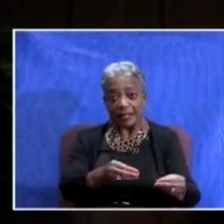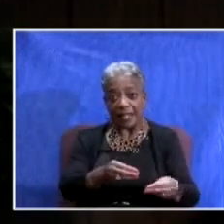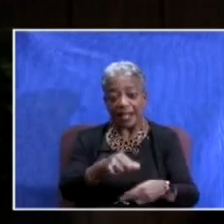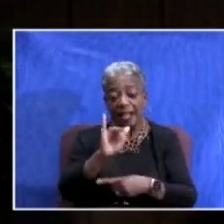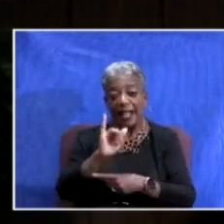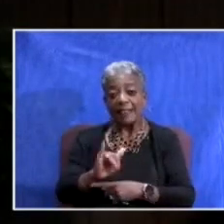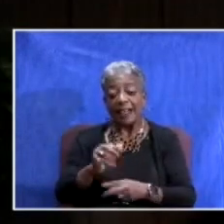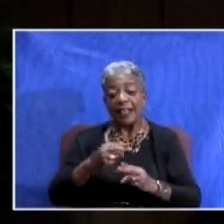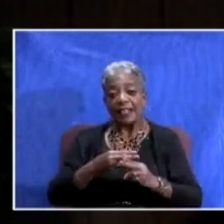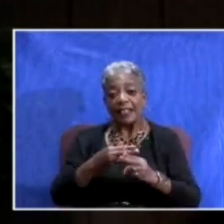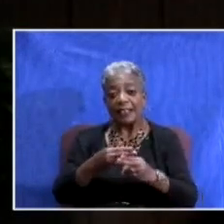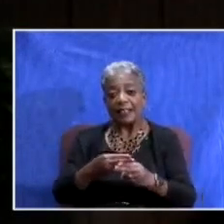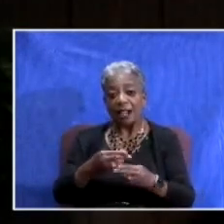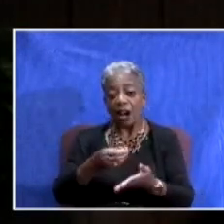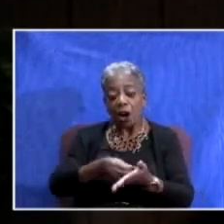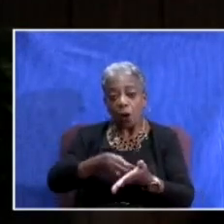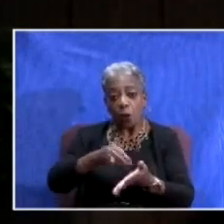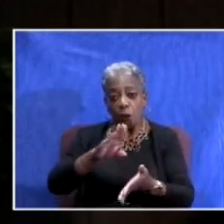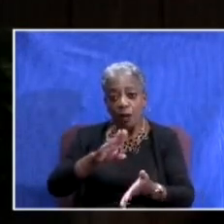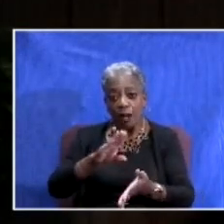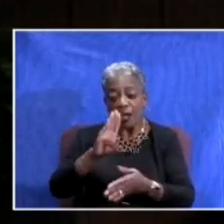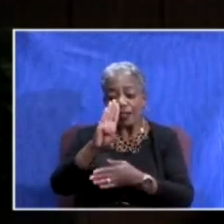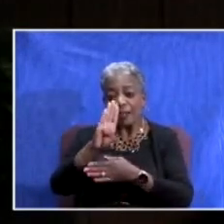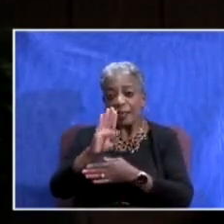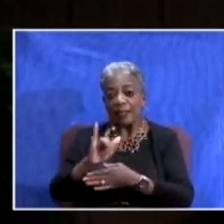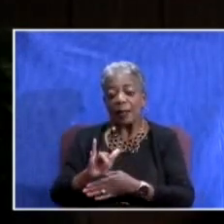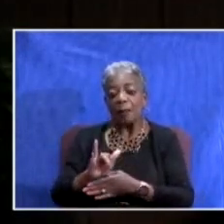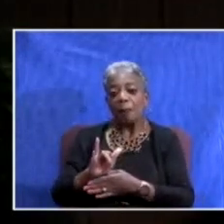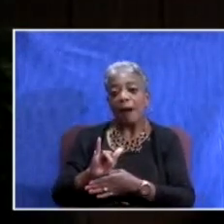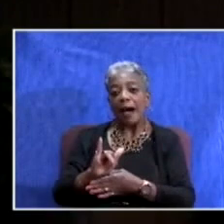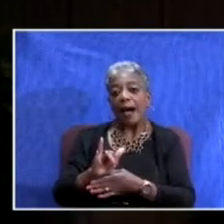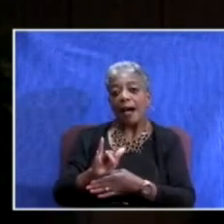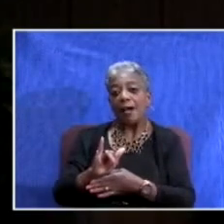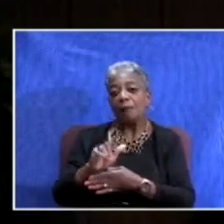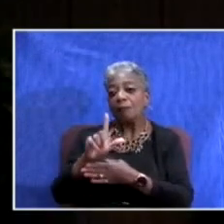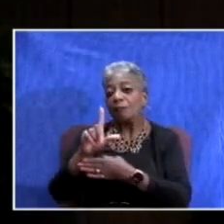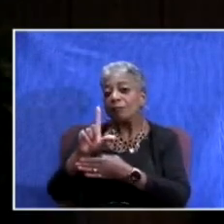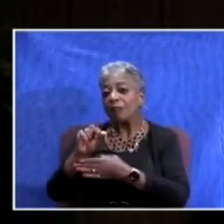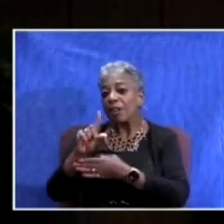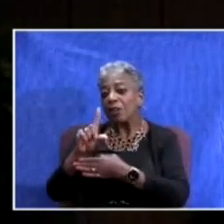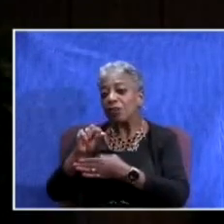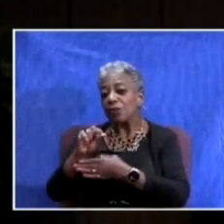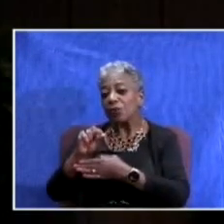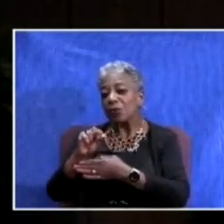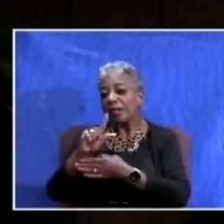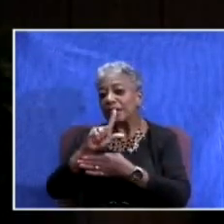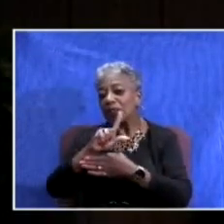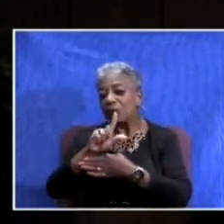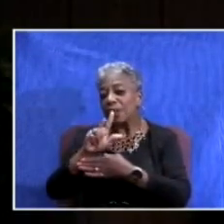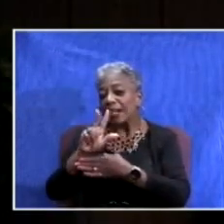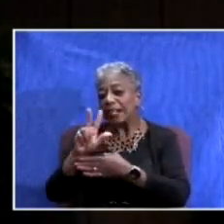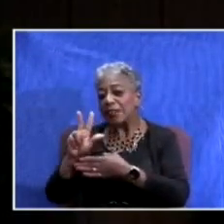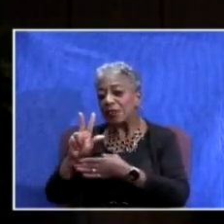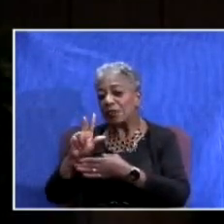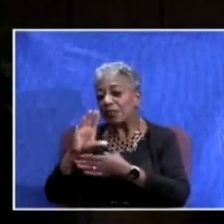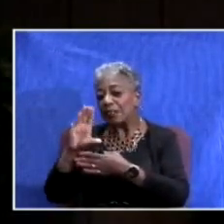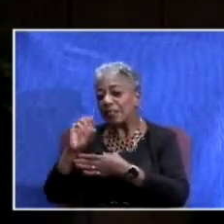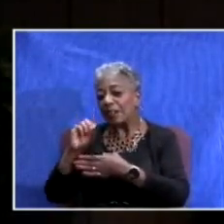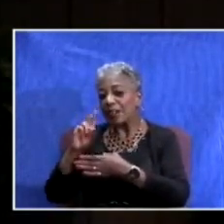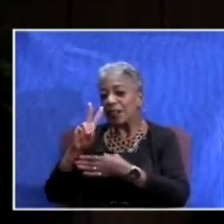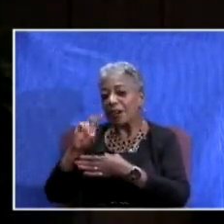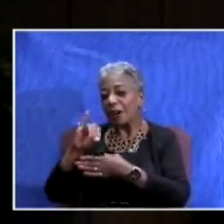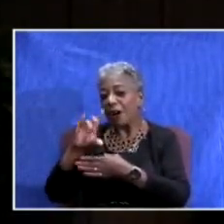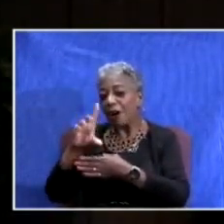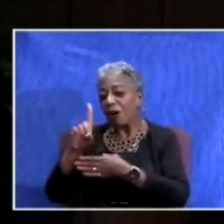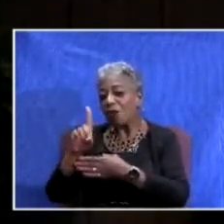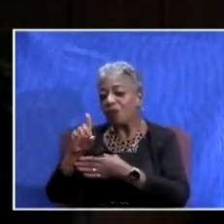And by 2053, and with COVID, that's what they were projecting. That was the prognostications prior to COVID. It's probably sooner